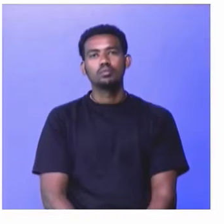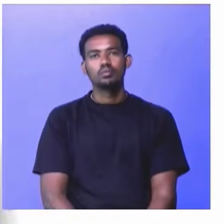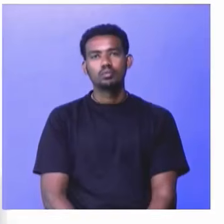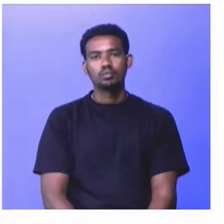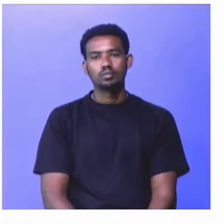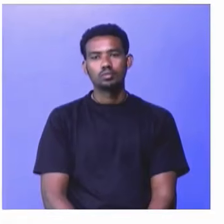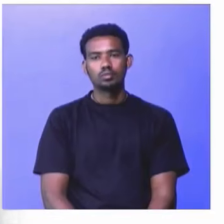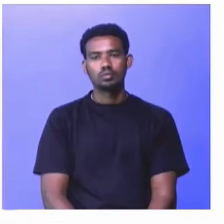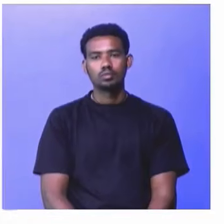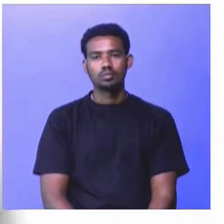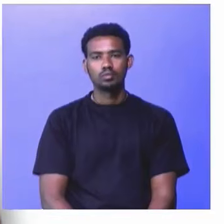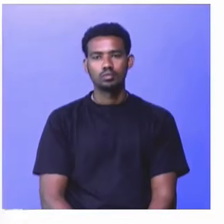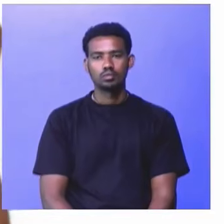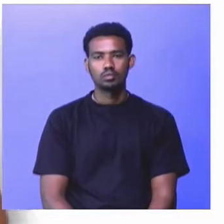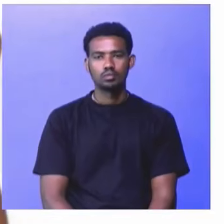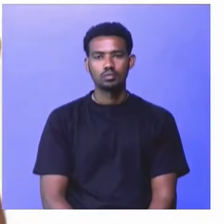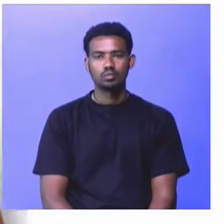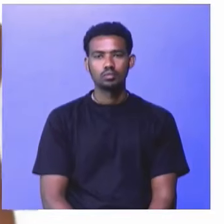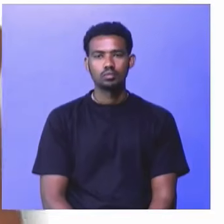great.